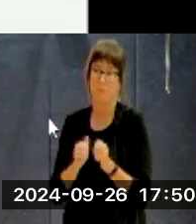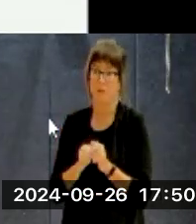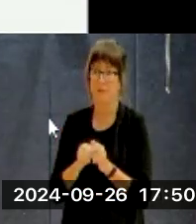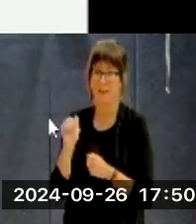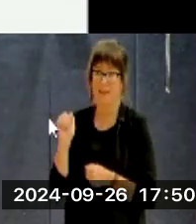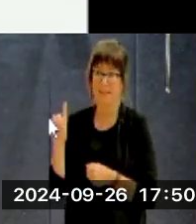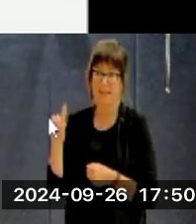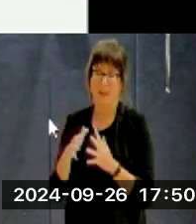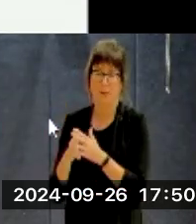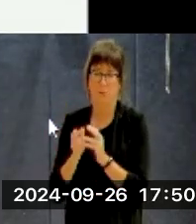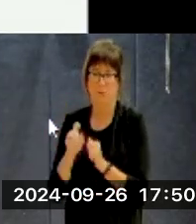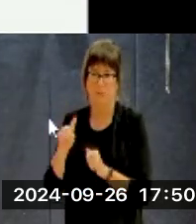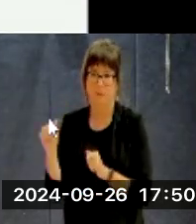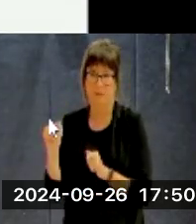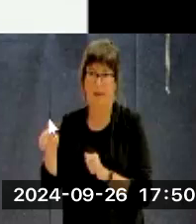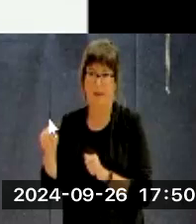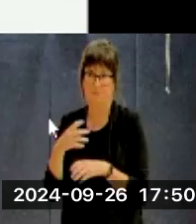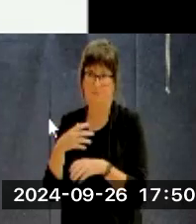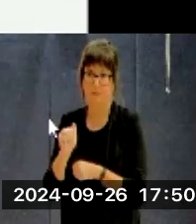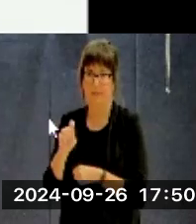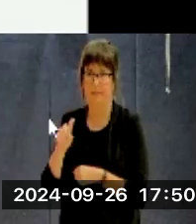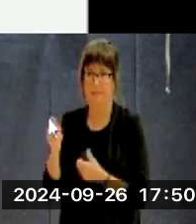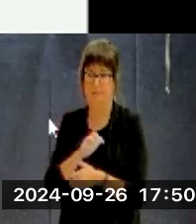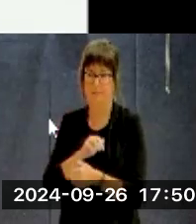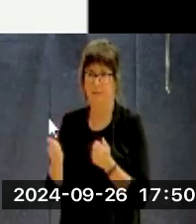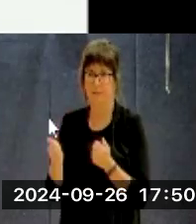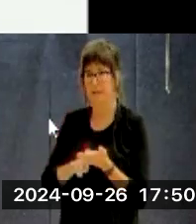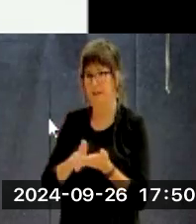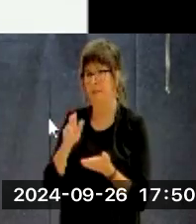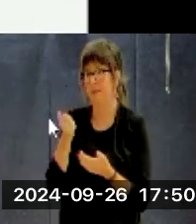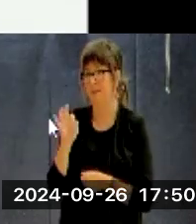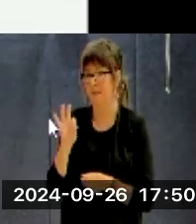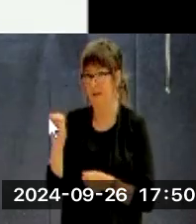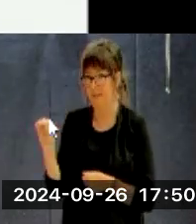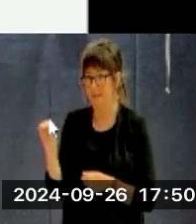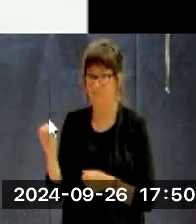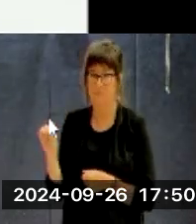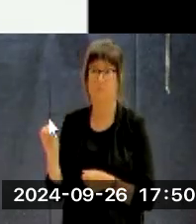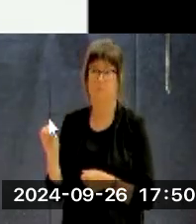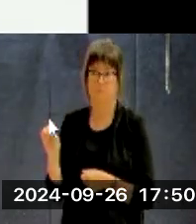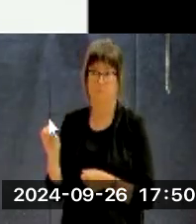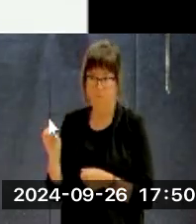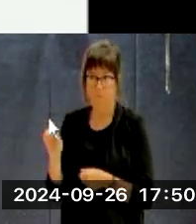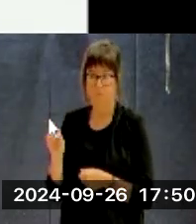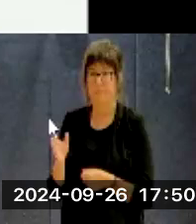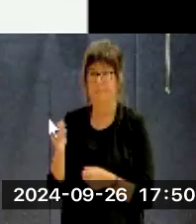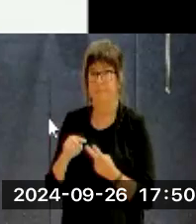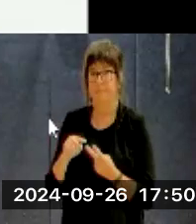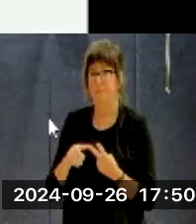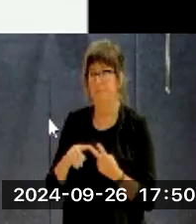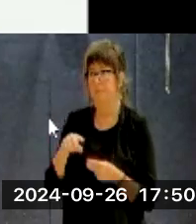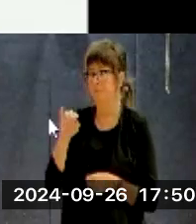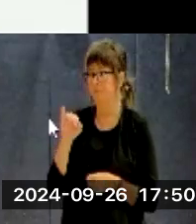with Disabilities Act that passed and was signed in 1990, you have the Individuals